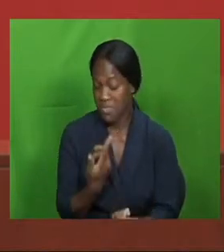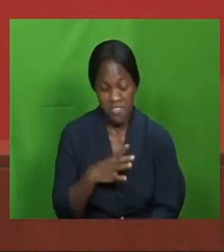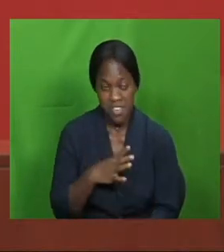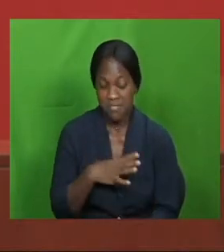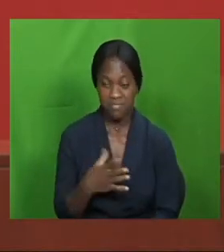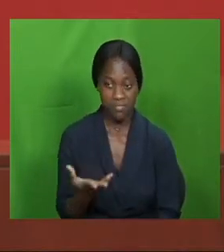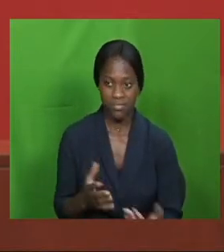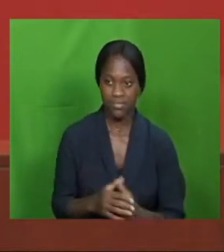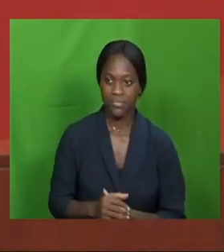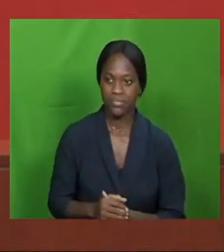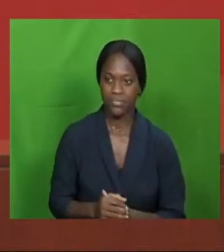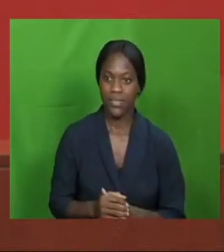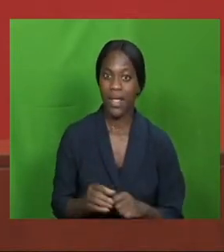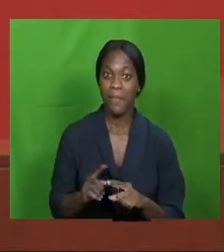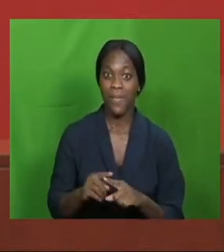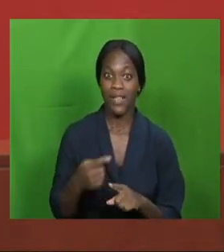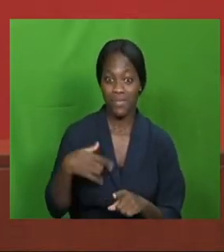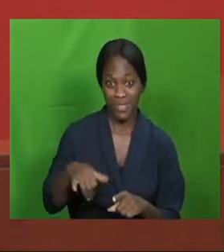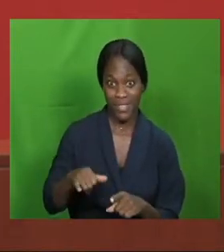But I'm still older than you.